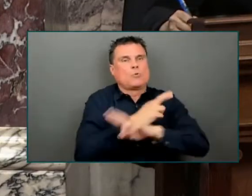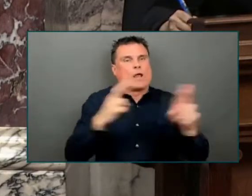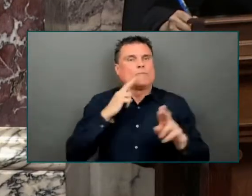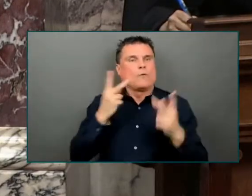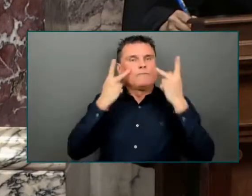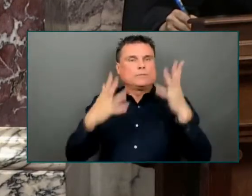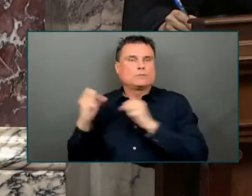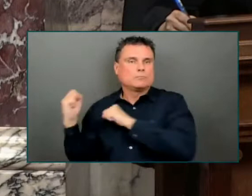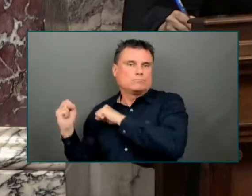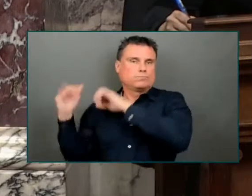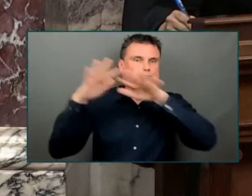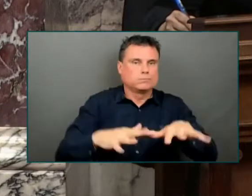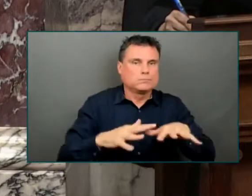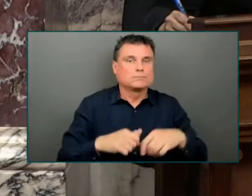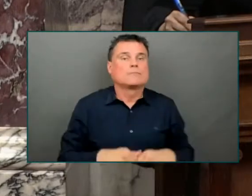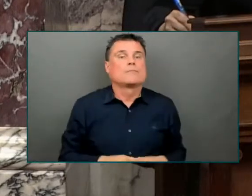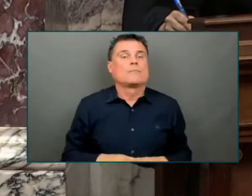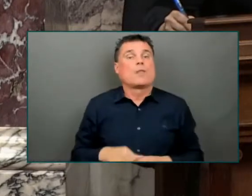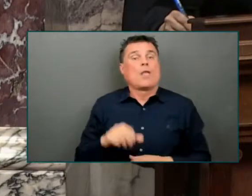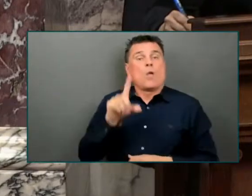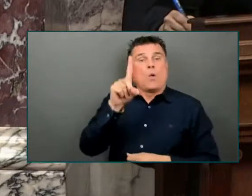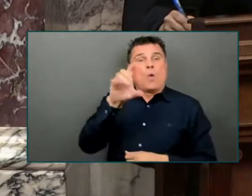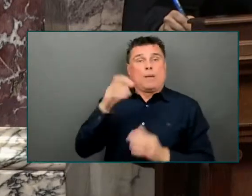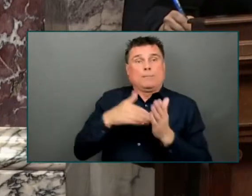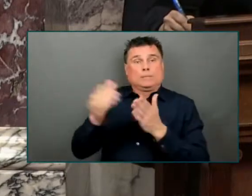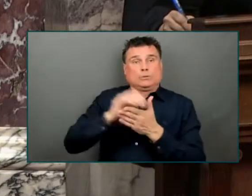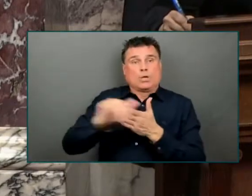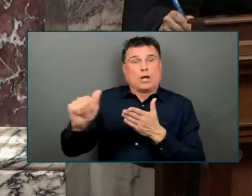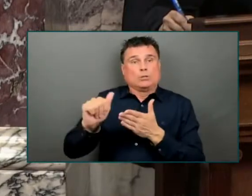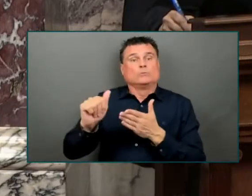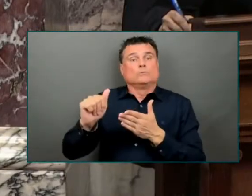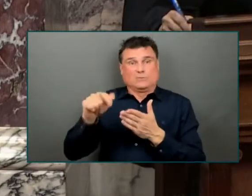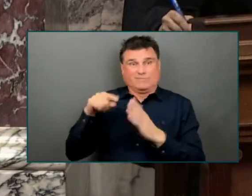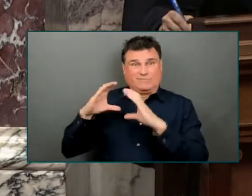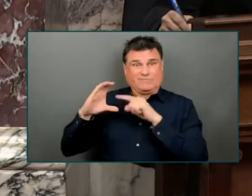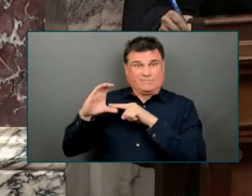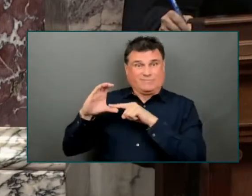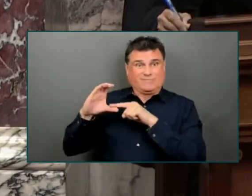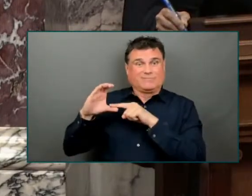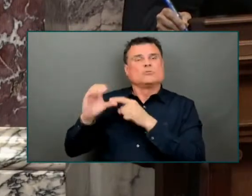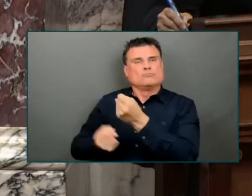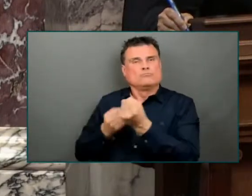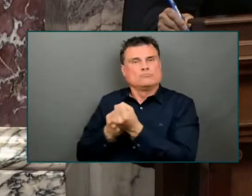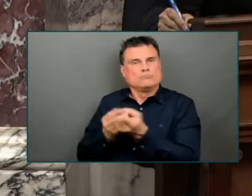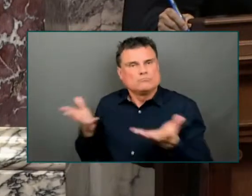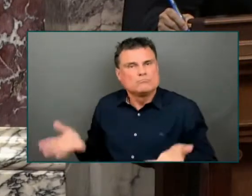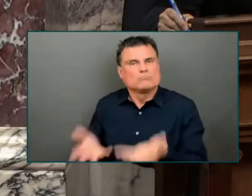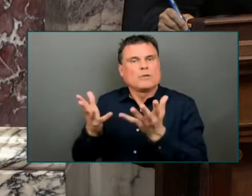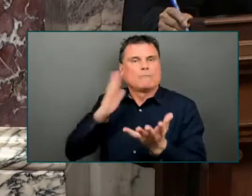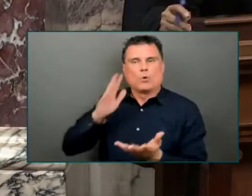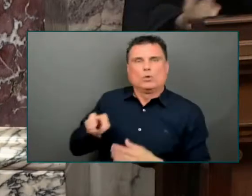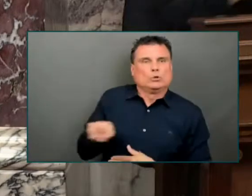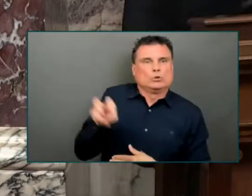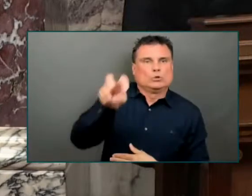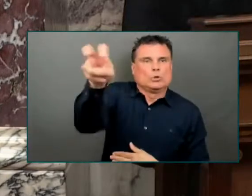Speaker, when it's safe to open our doors again, BC will be ready to welcome the world back.